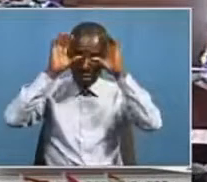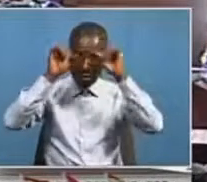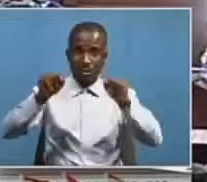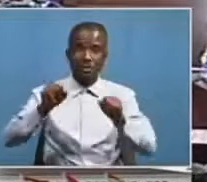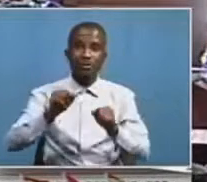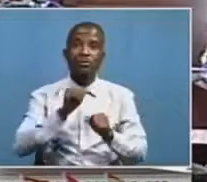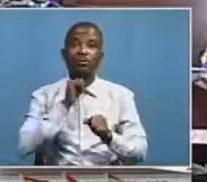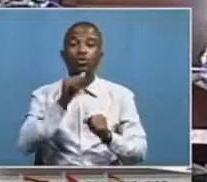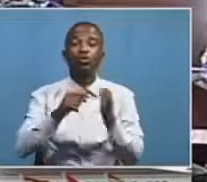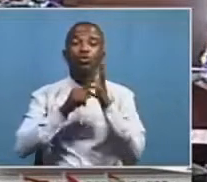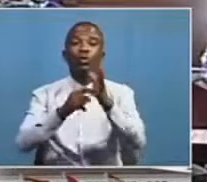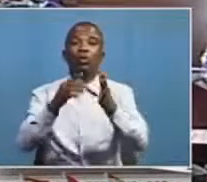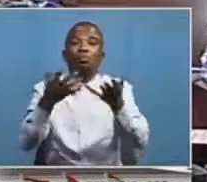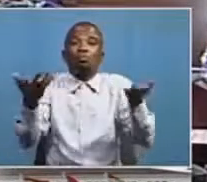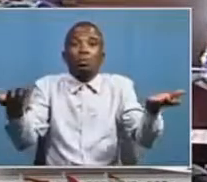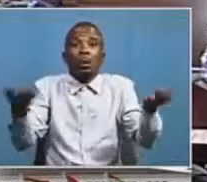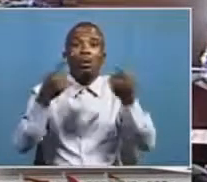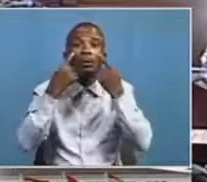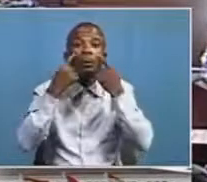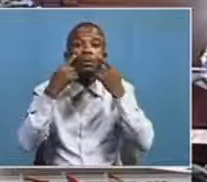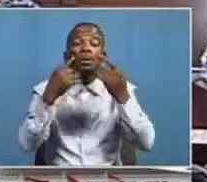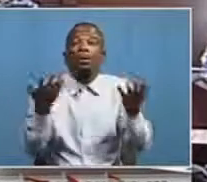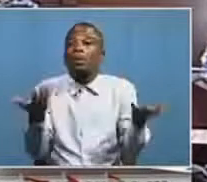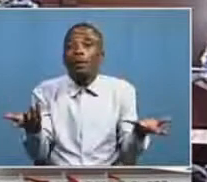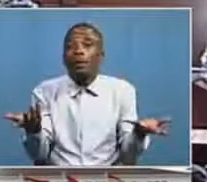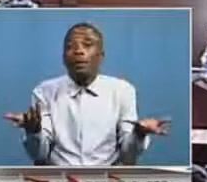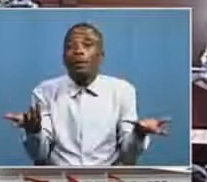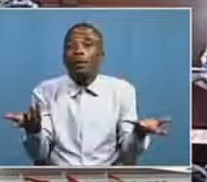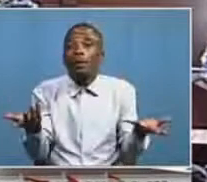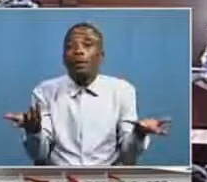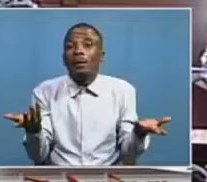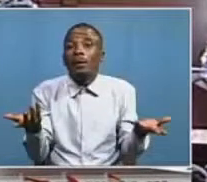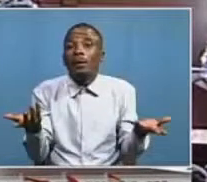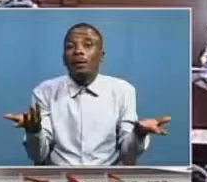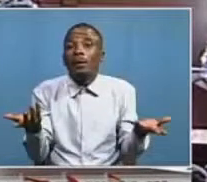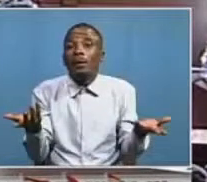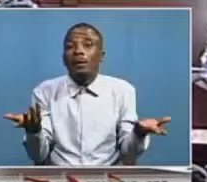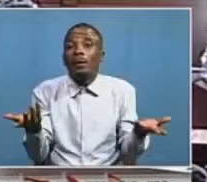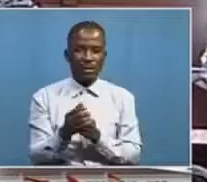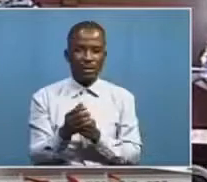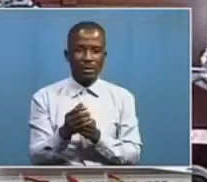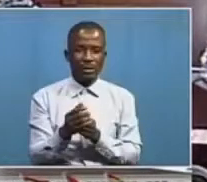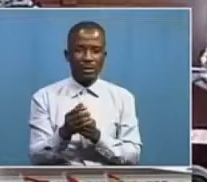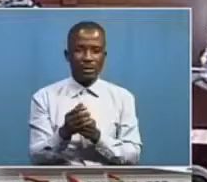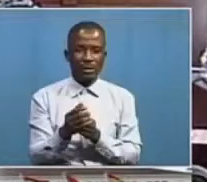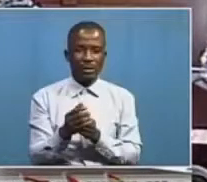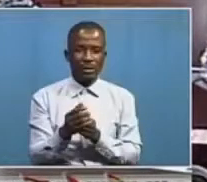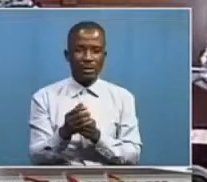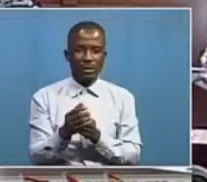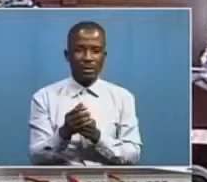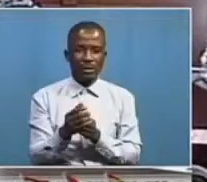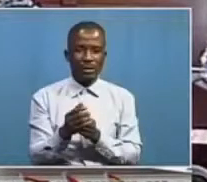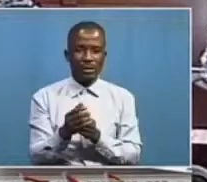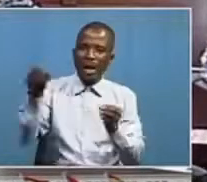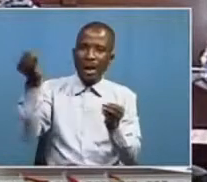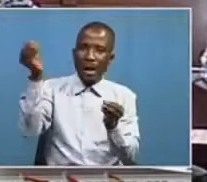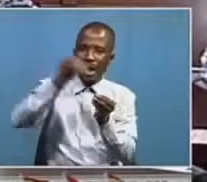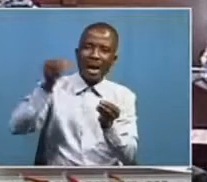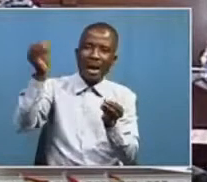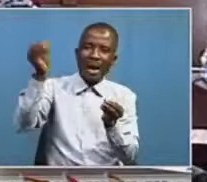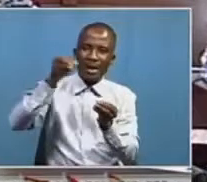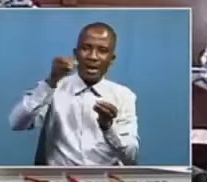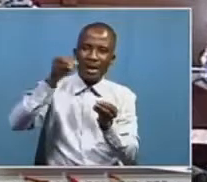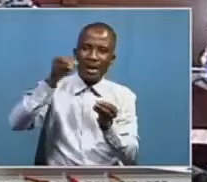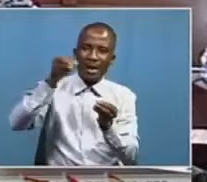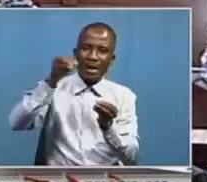not proved by credible evidence. Furthermore, even if the vote padding took place, same was not